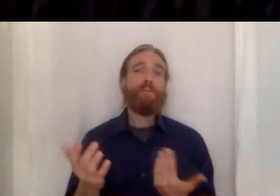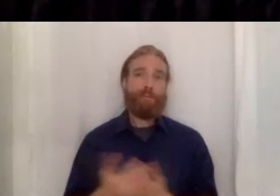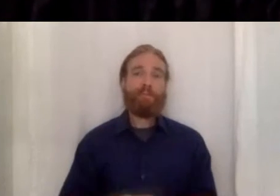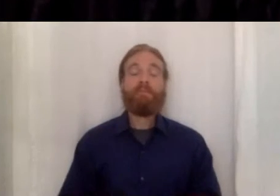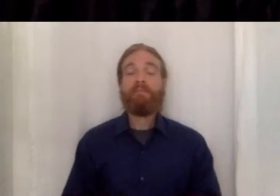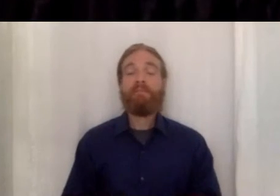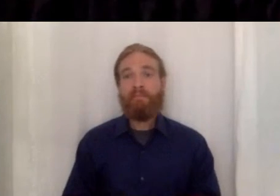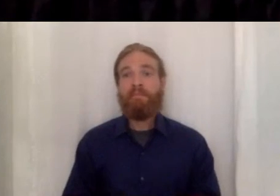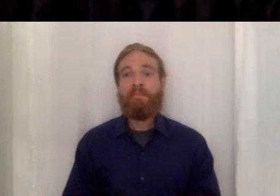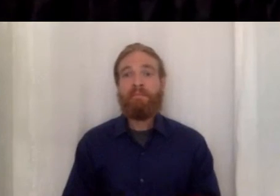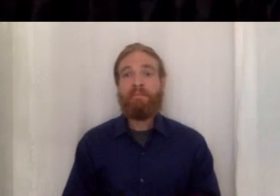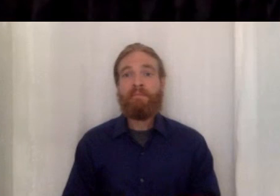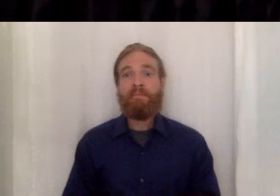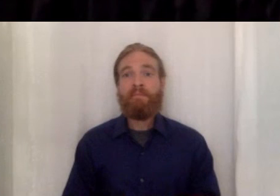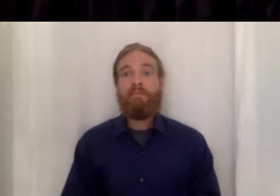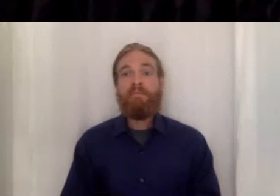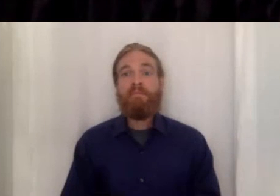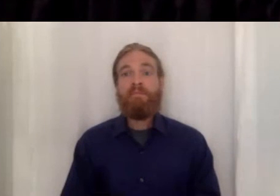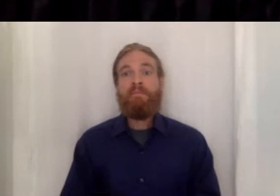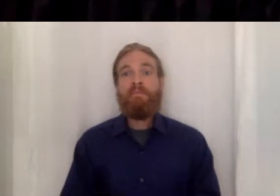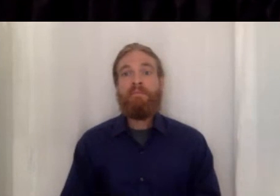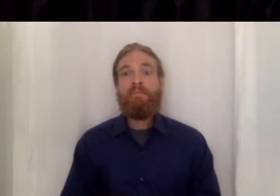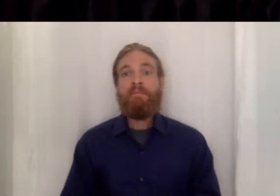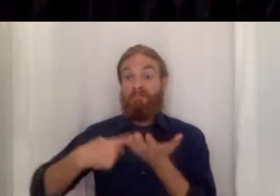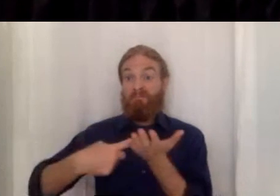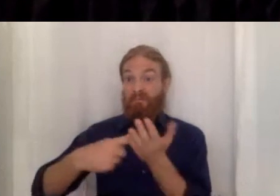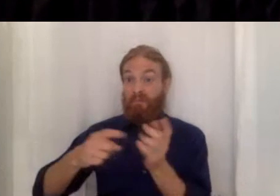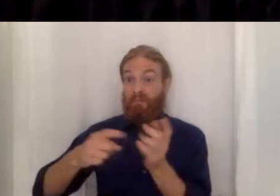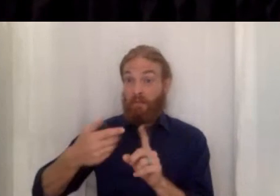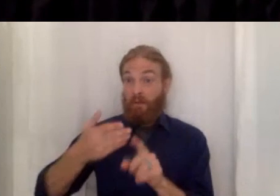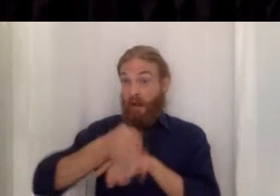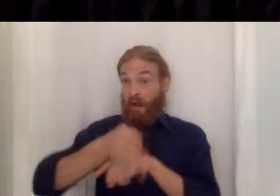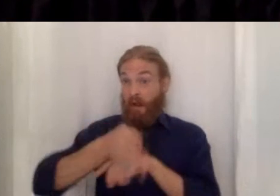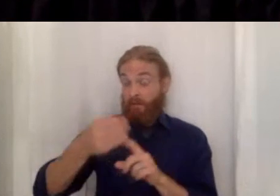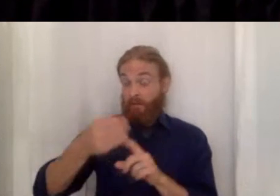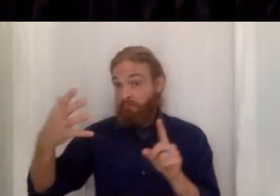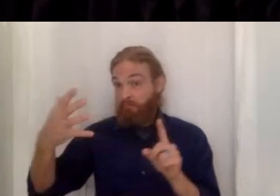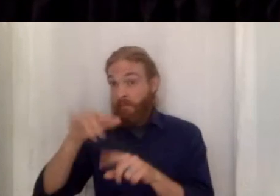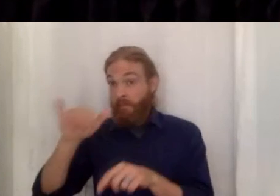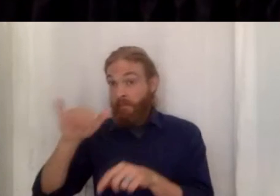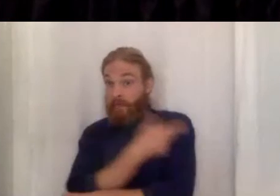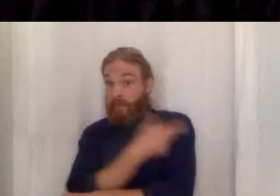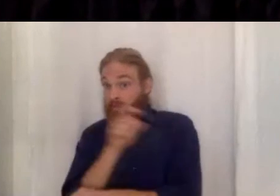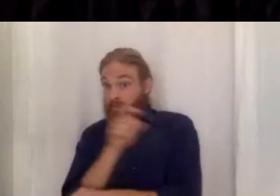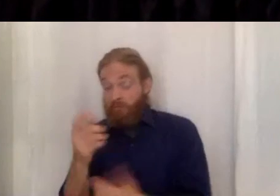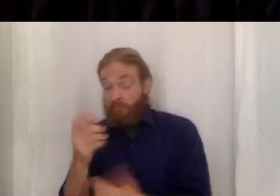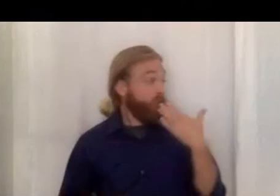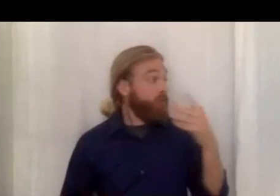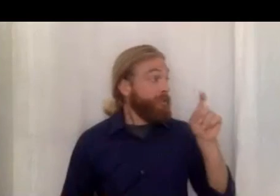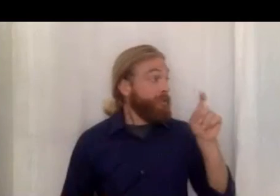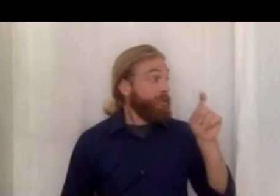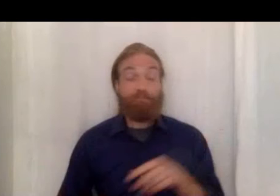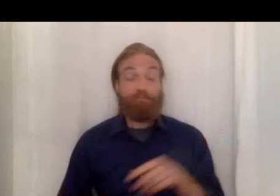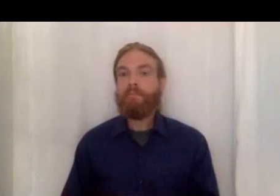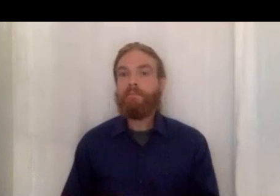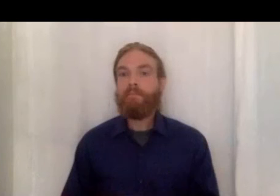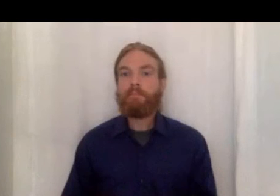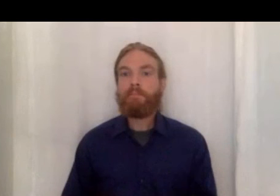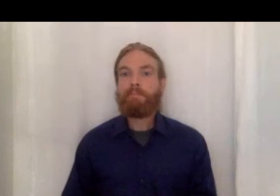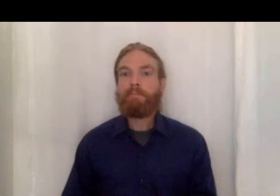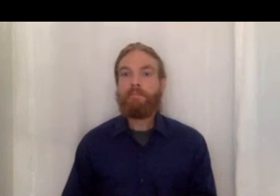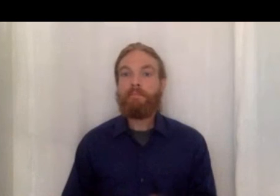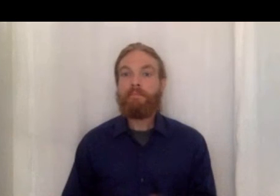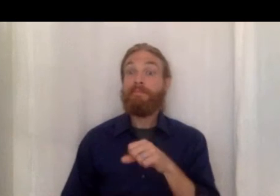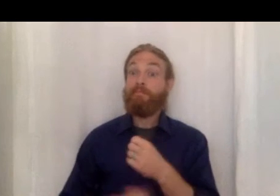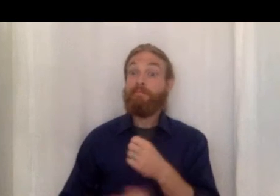so. good question. That's where I was headed. Yeah, you drilled right down on it. Okay, here we go. Should we test patients who have been